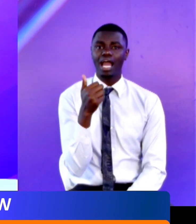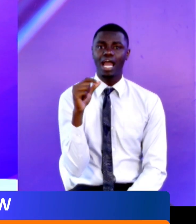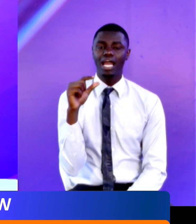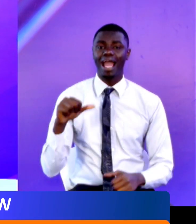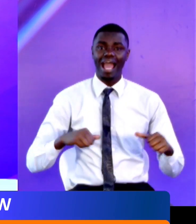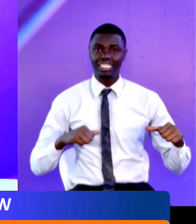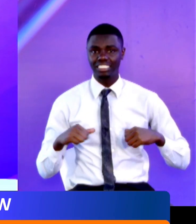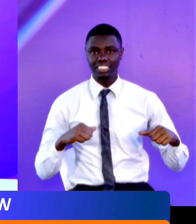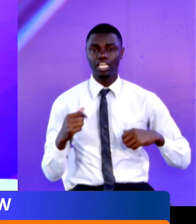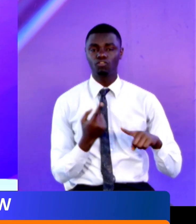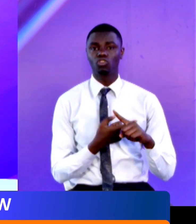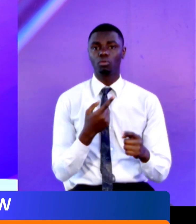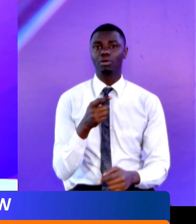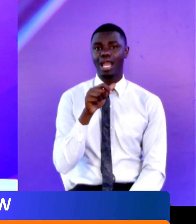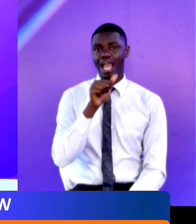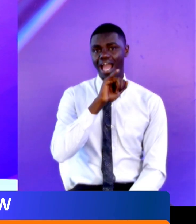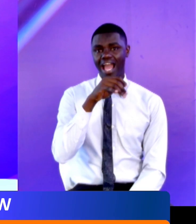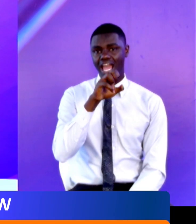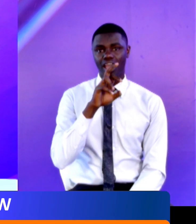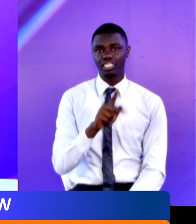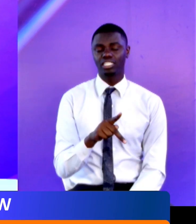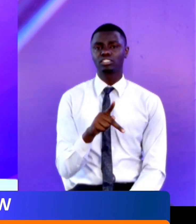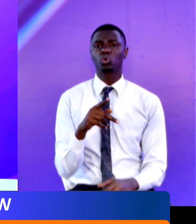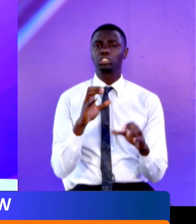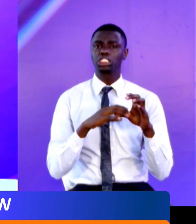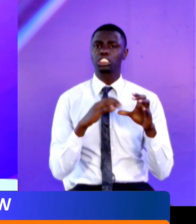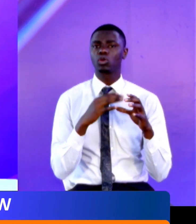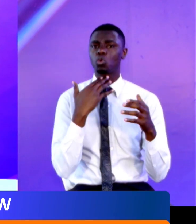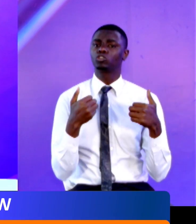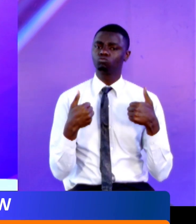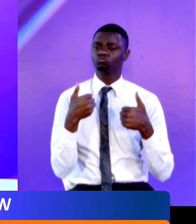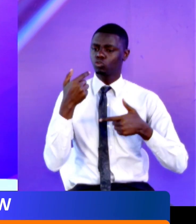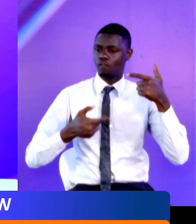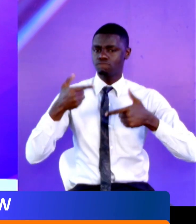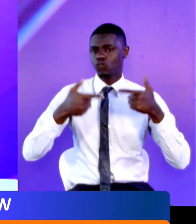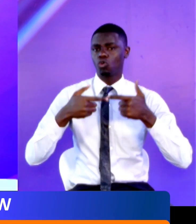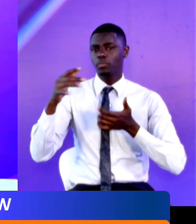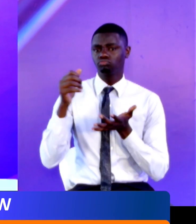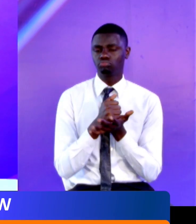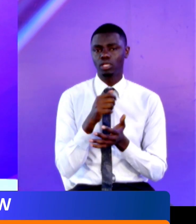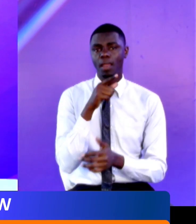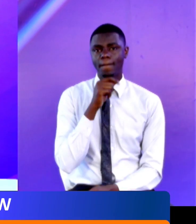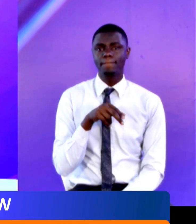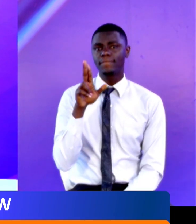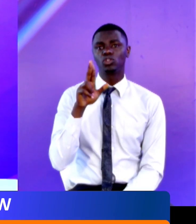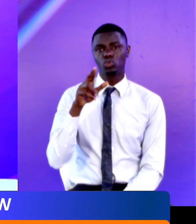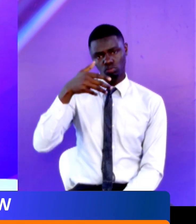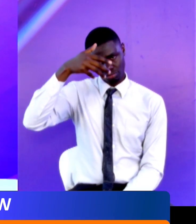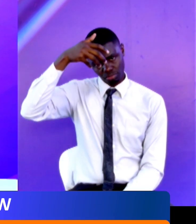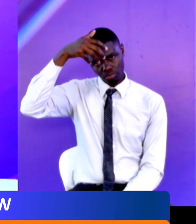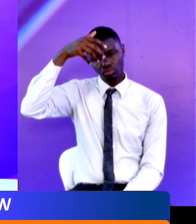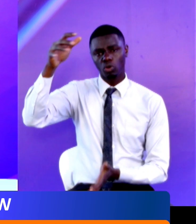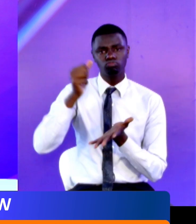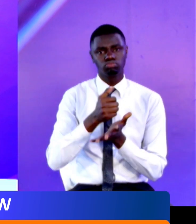Munich approach. Now Chelsea are edging closer to completing a sensational signing of Manchester United winger Alejandro